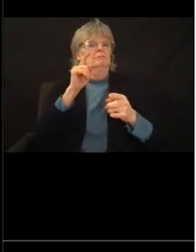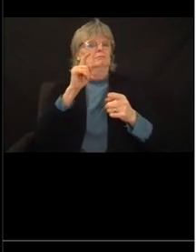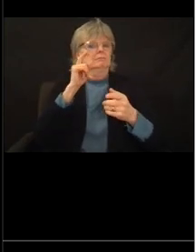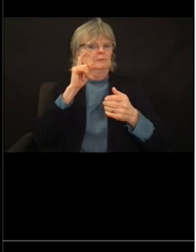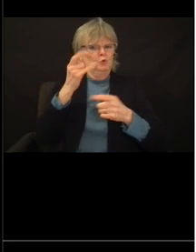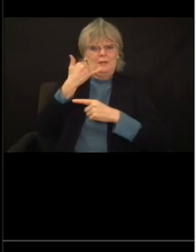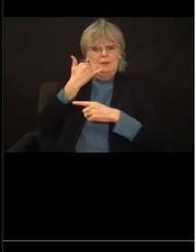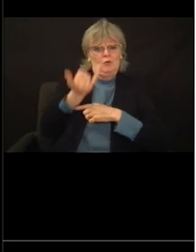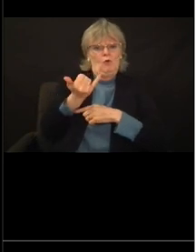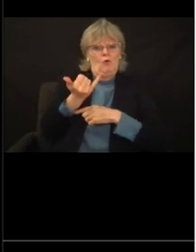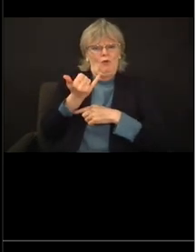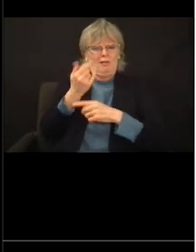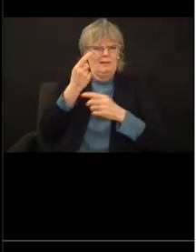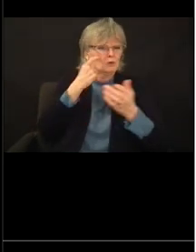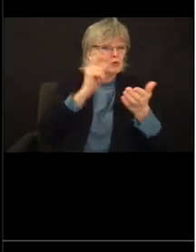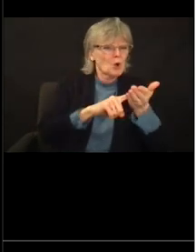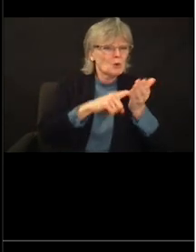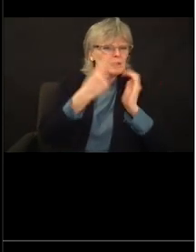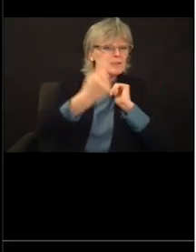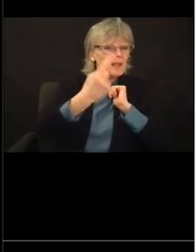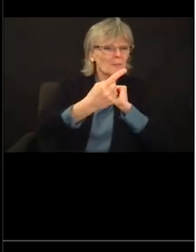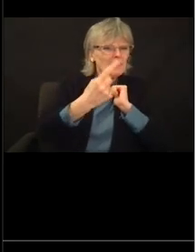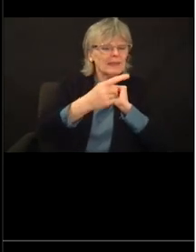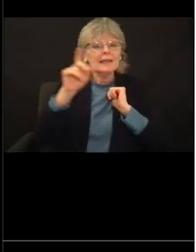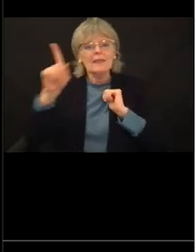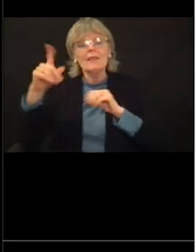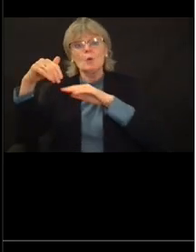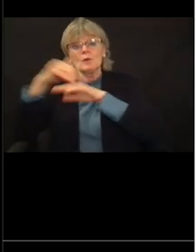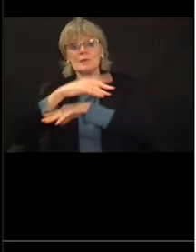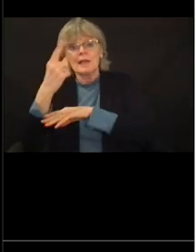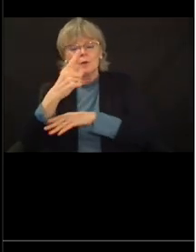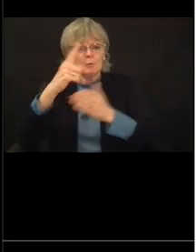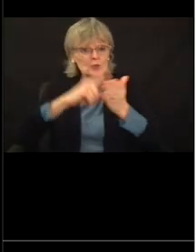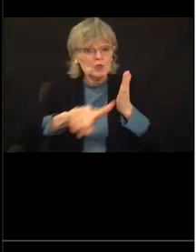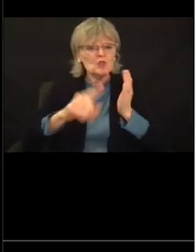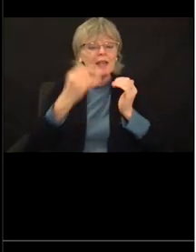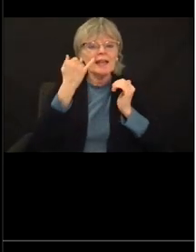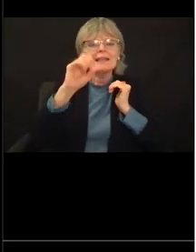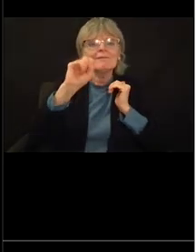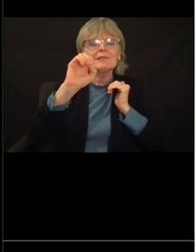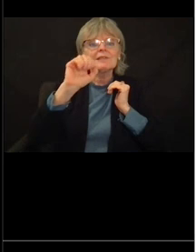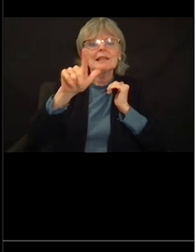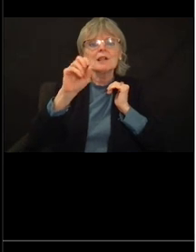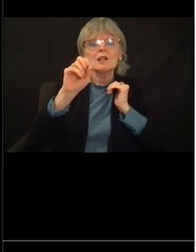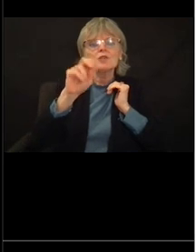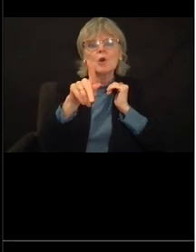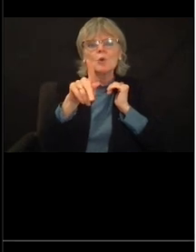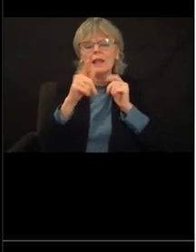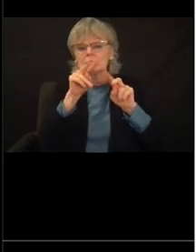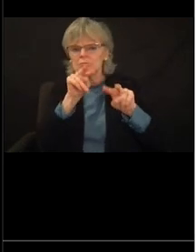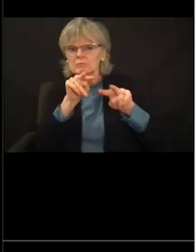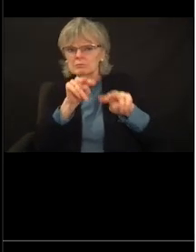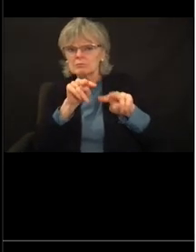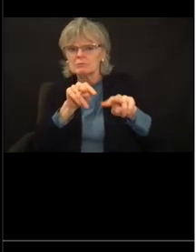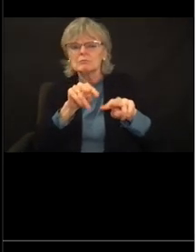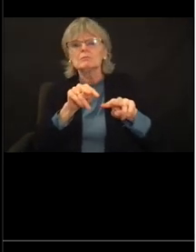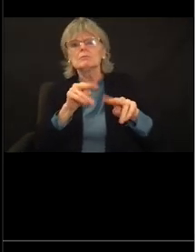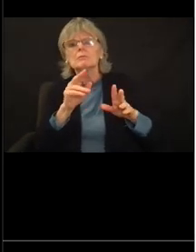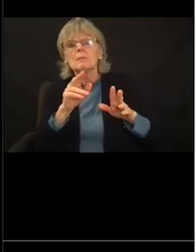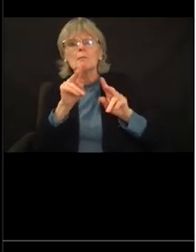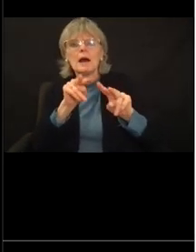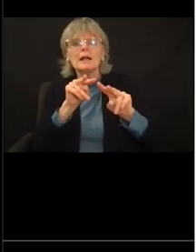and they will send somebody out to first check if the seal is okay, and then probably monitor and just stay on the beach